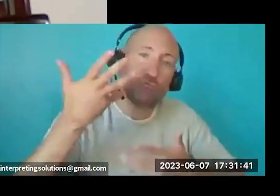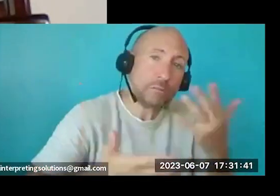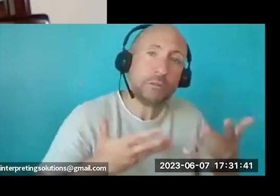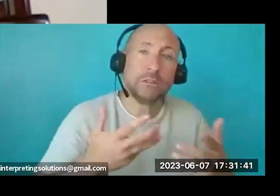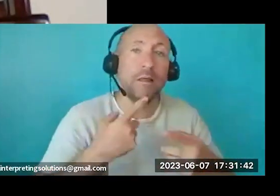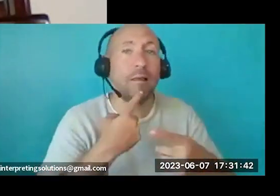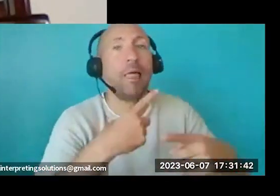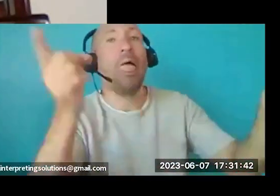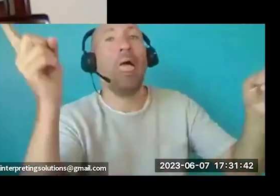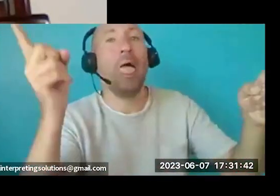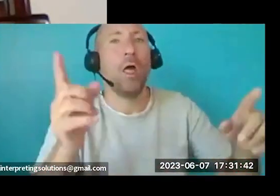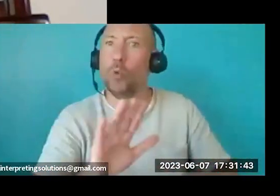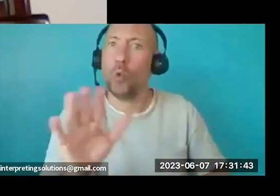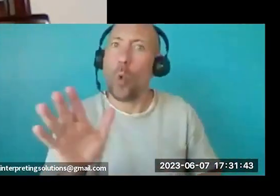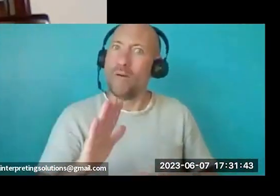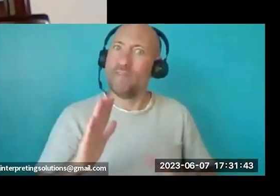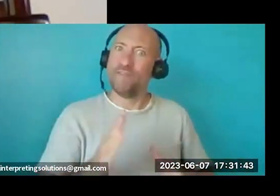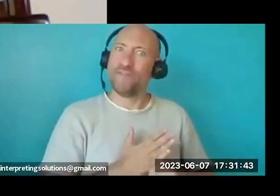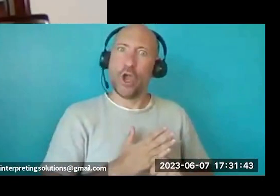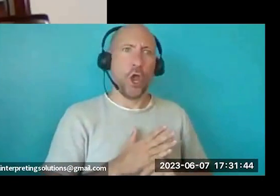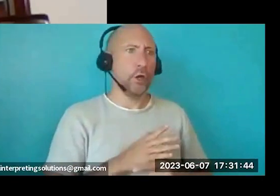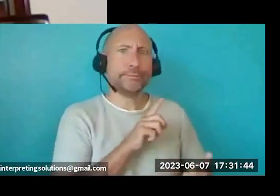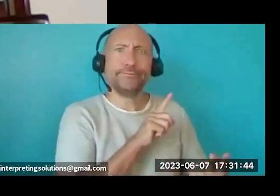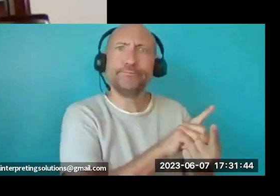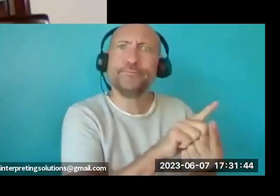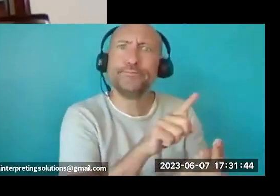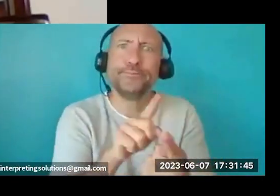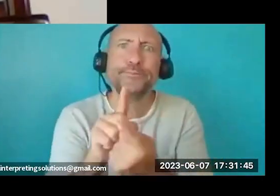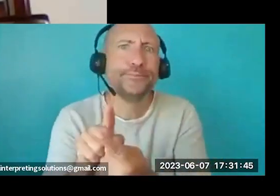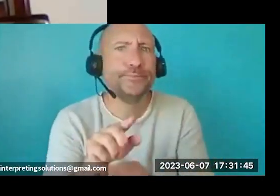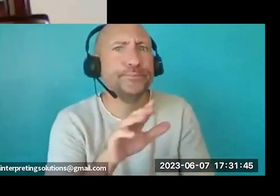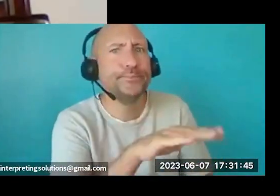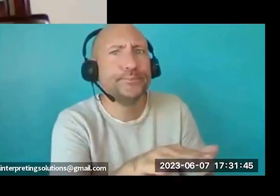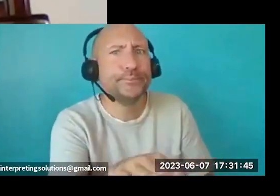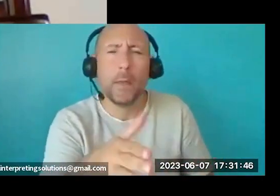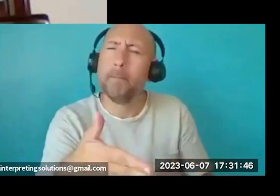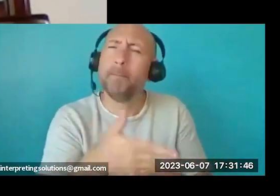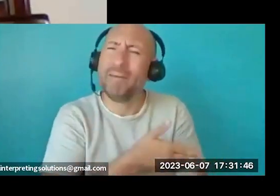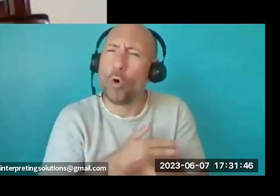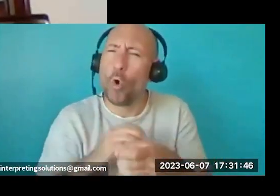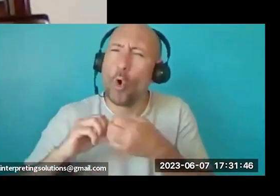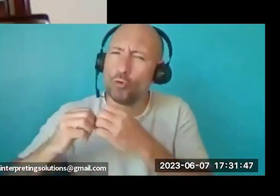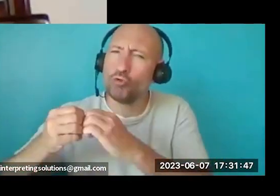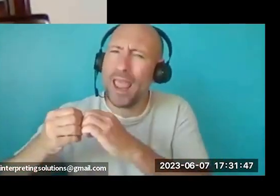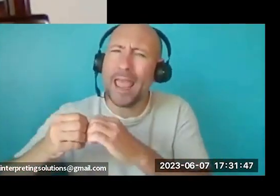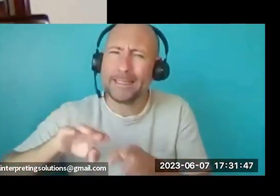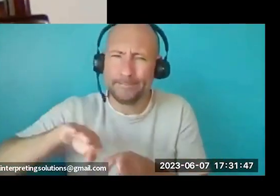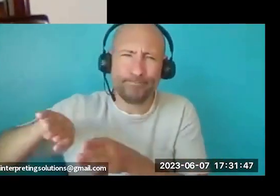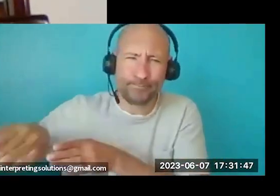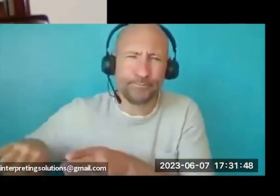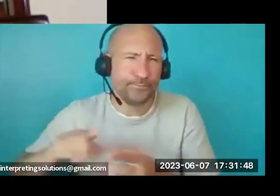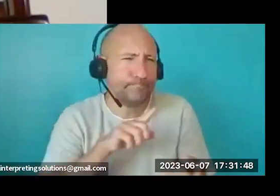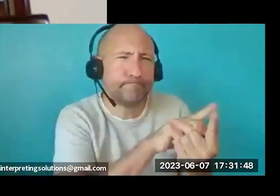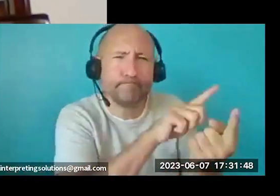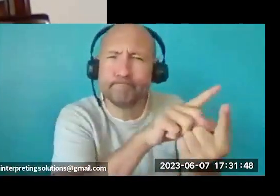approach the community. You have to tell them what you're doing. And also, why not organize